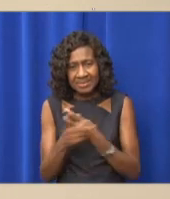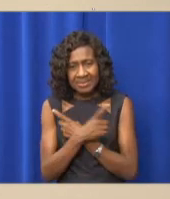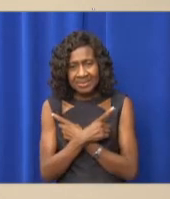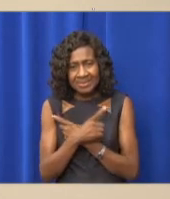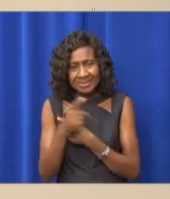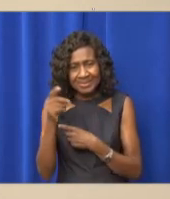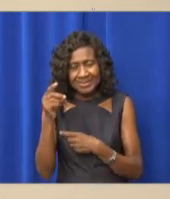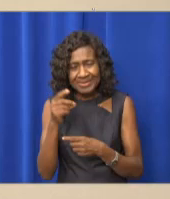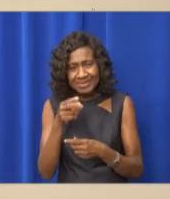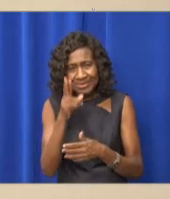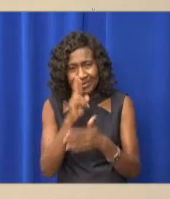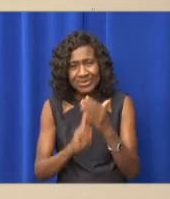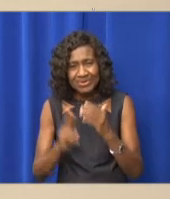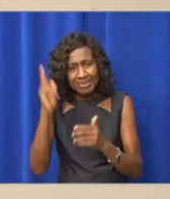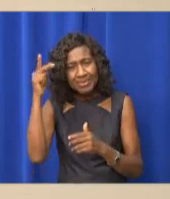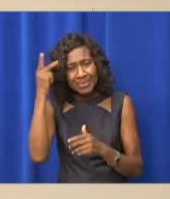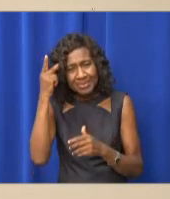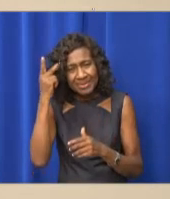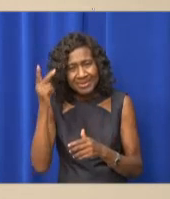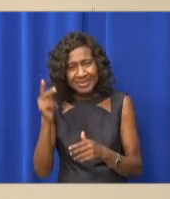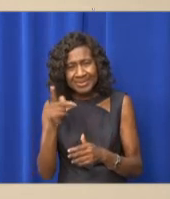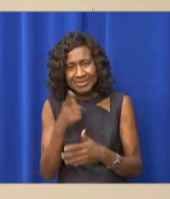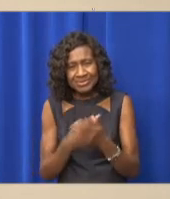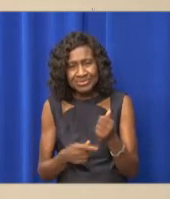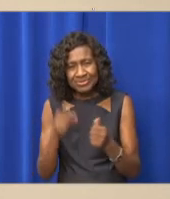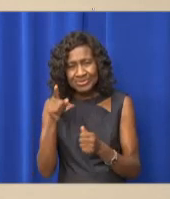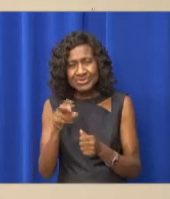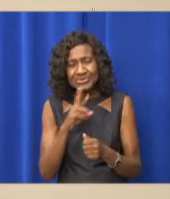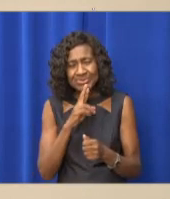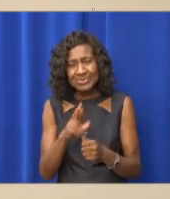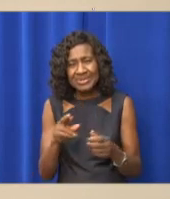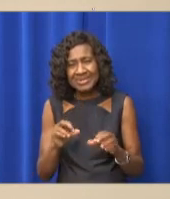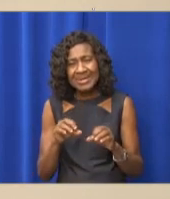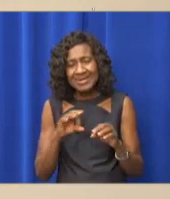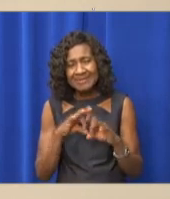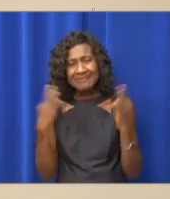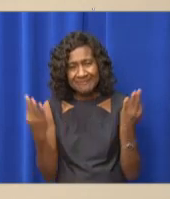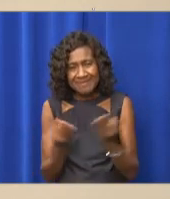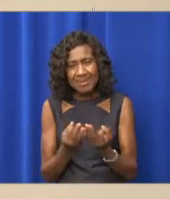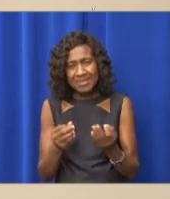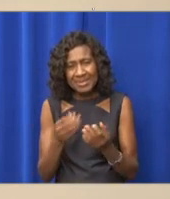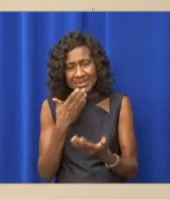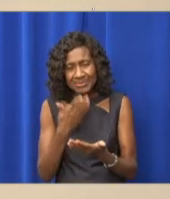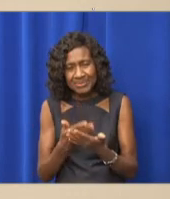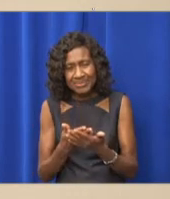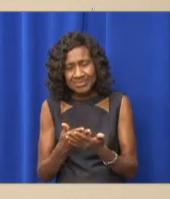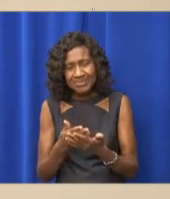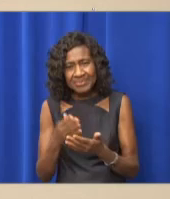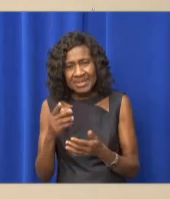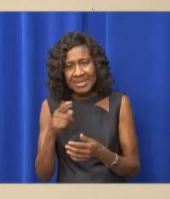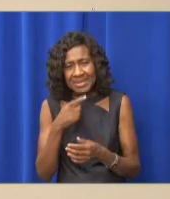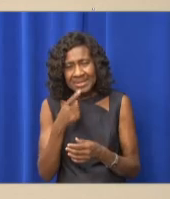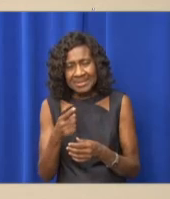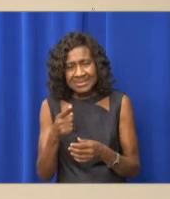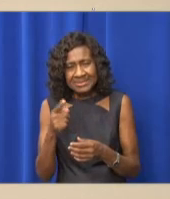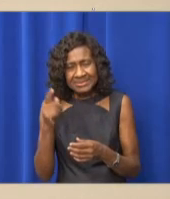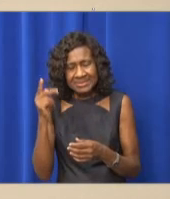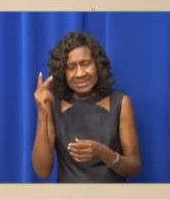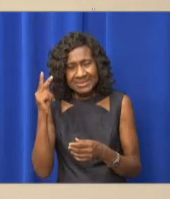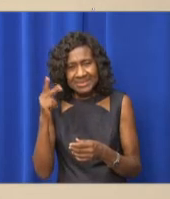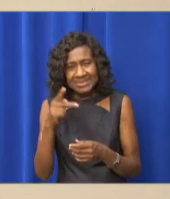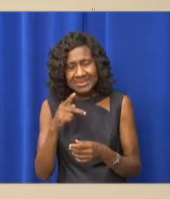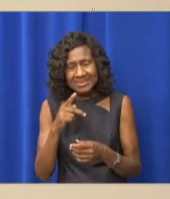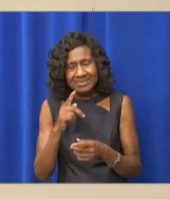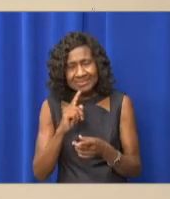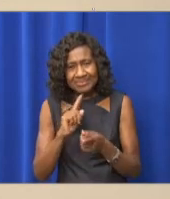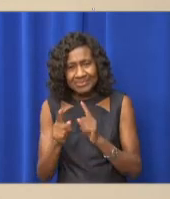Honourable AG and Honourable Premier, I trust that you and your families are well in these challenging times. The Premier's remarks re attorneys in today's press briefing were noted